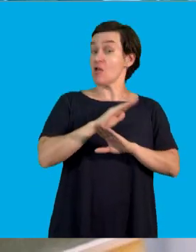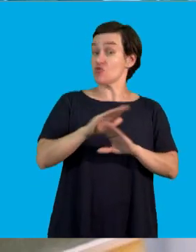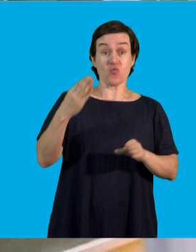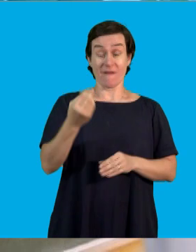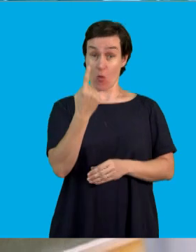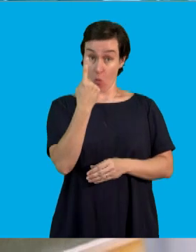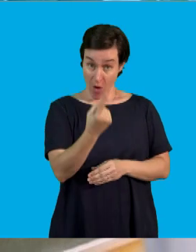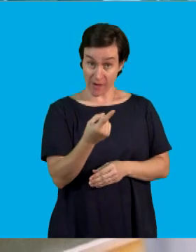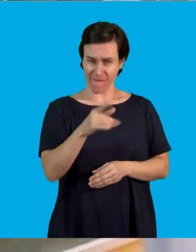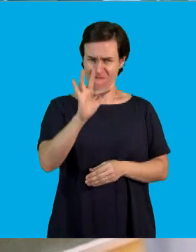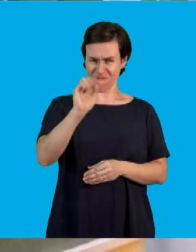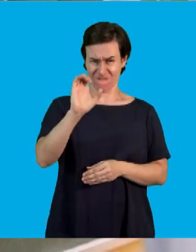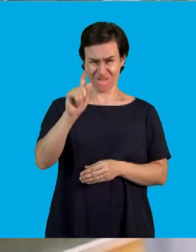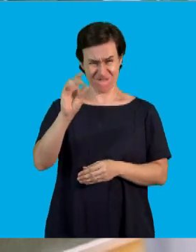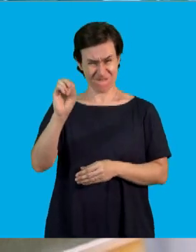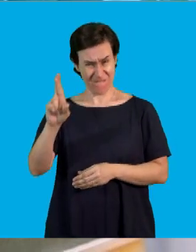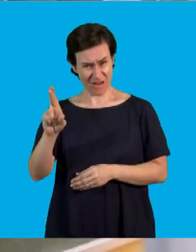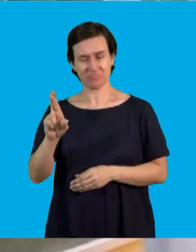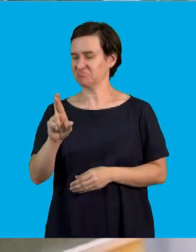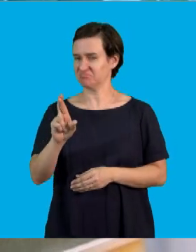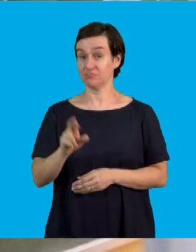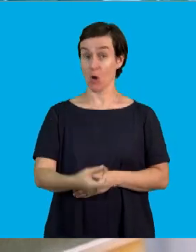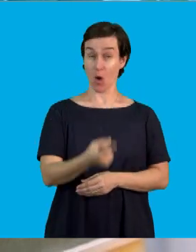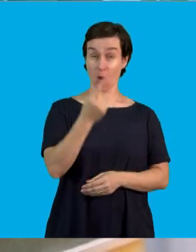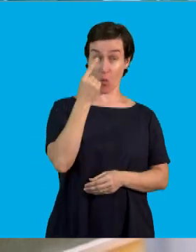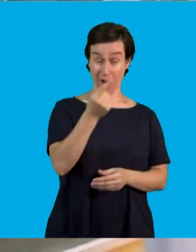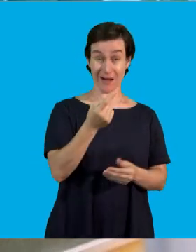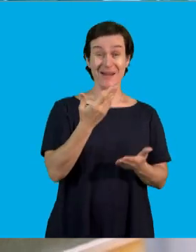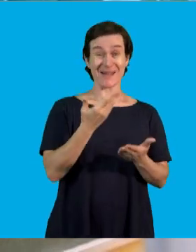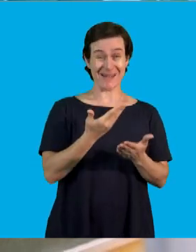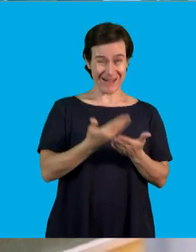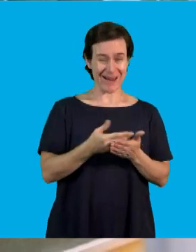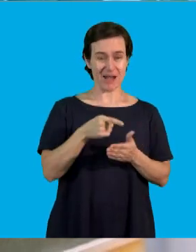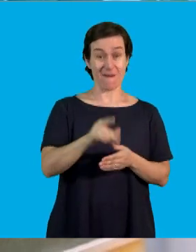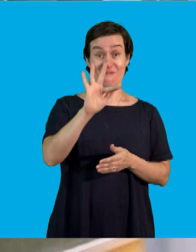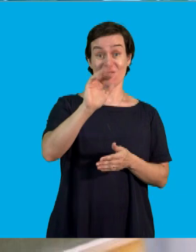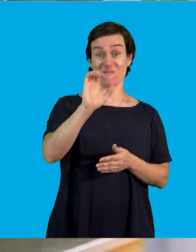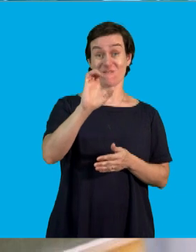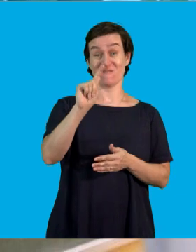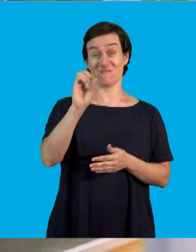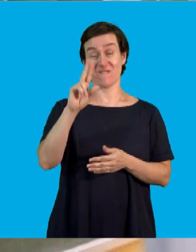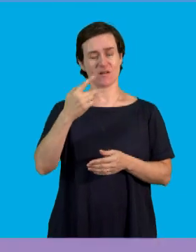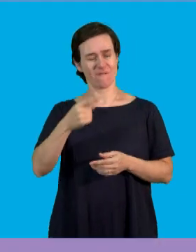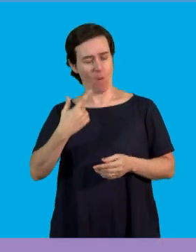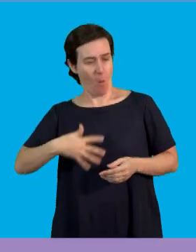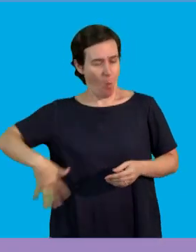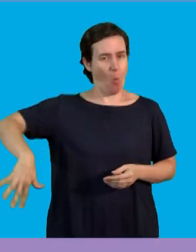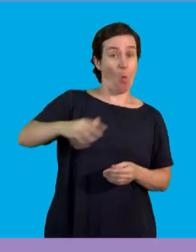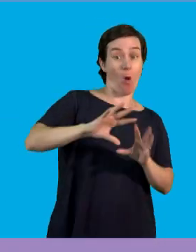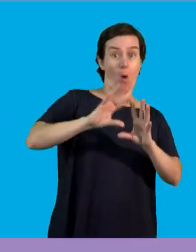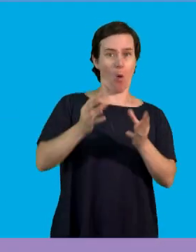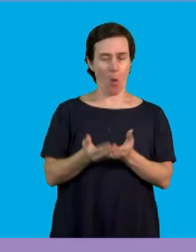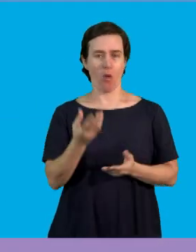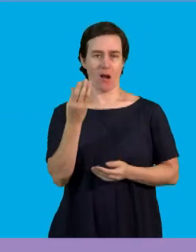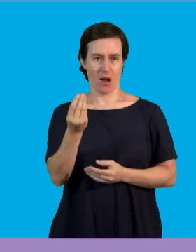factor? Yes, 1 is a common factor of all whole numbers. So